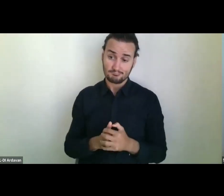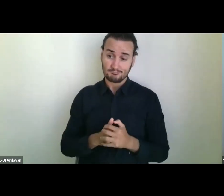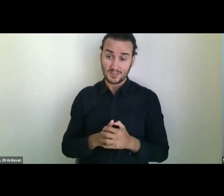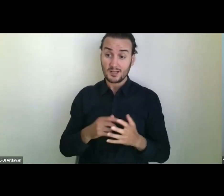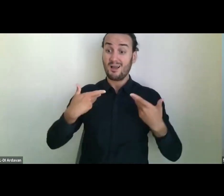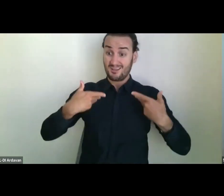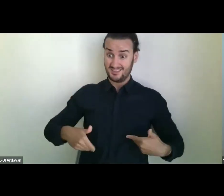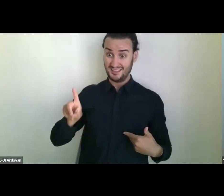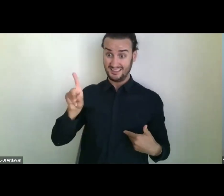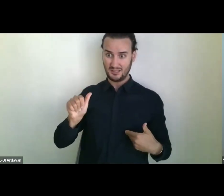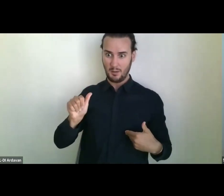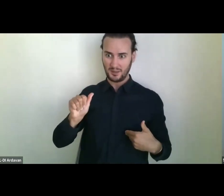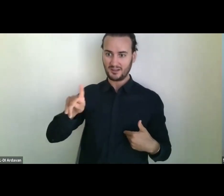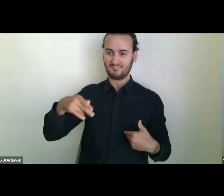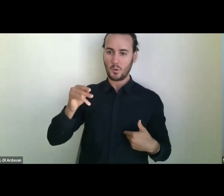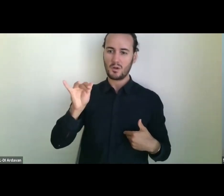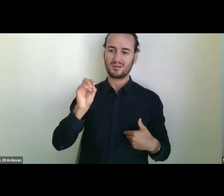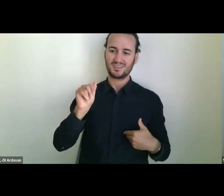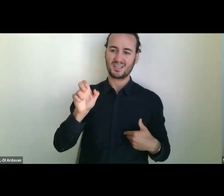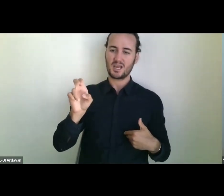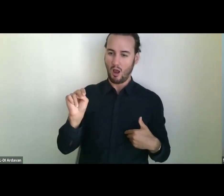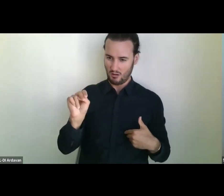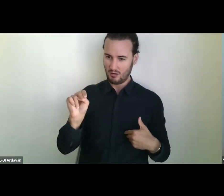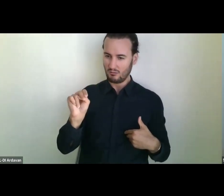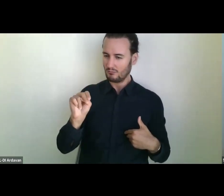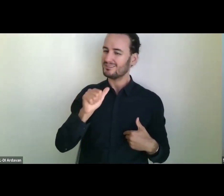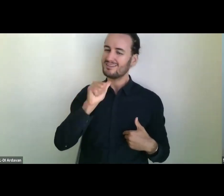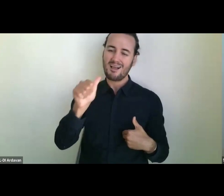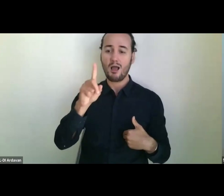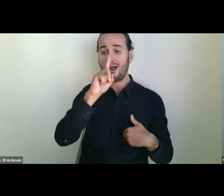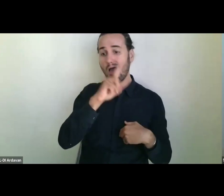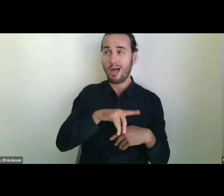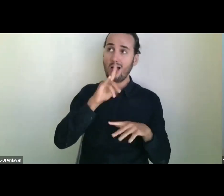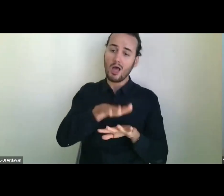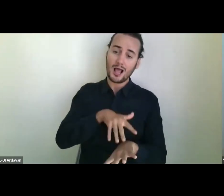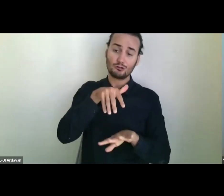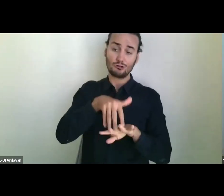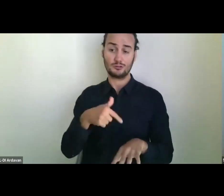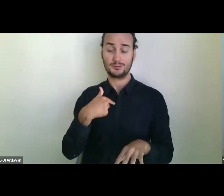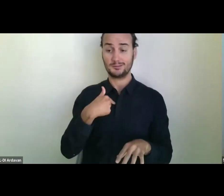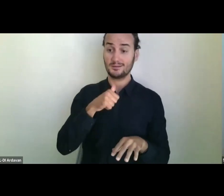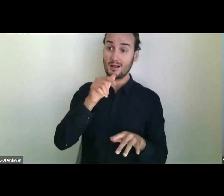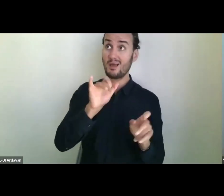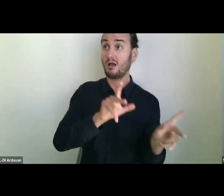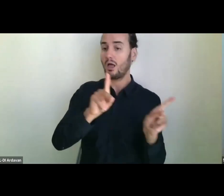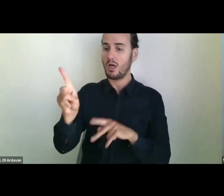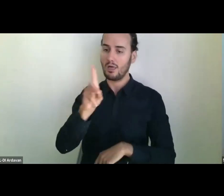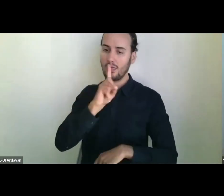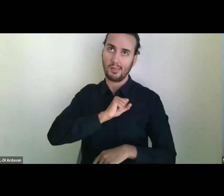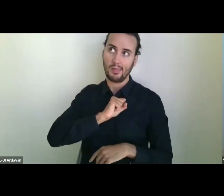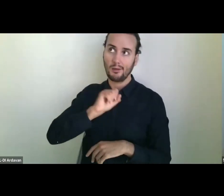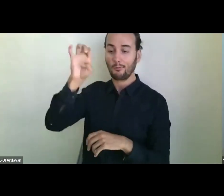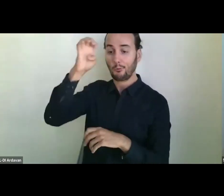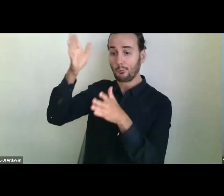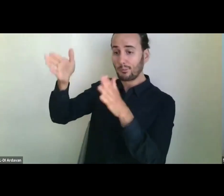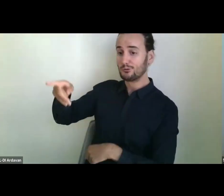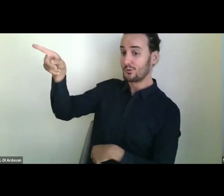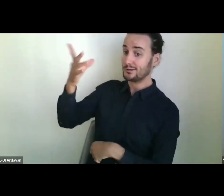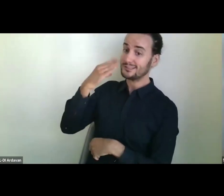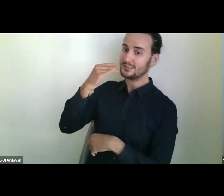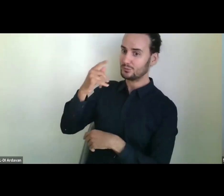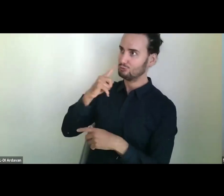Phoenician, not cosplaying as indigenous to the region like certain Europeans who repeat what was done to